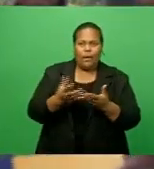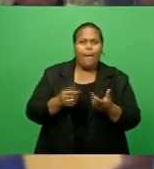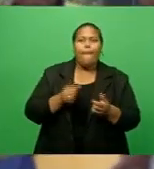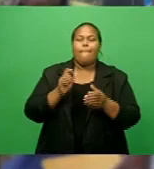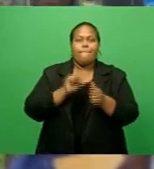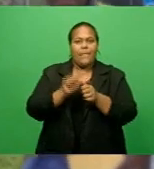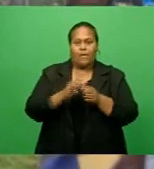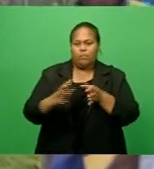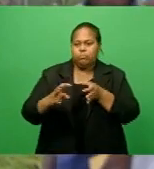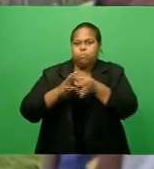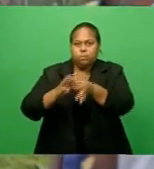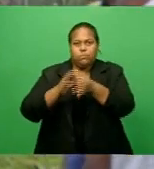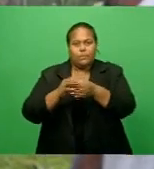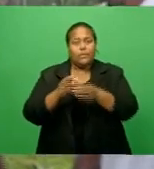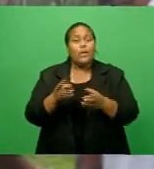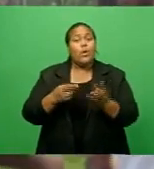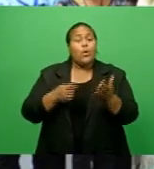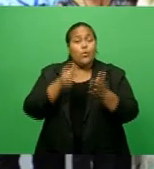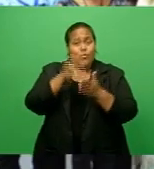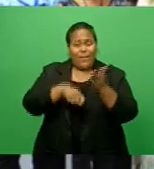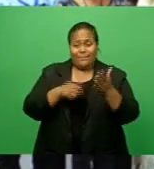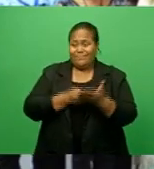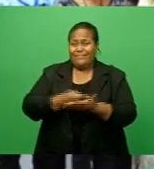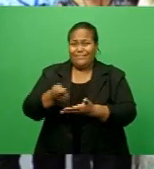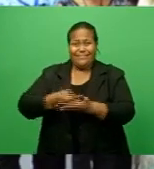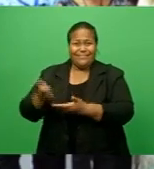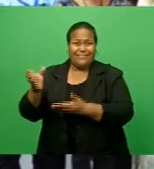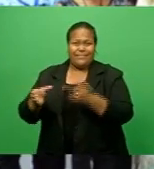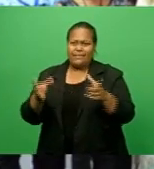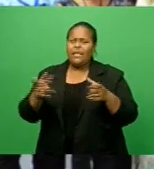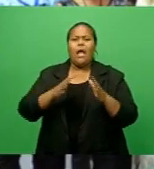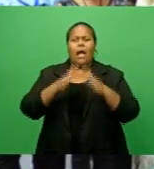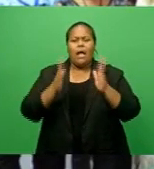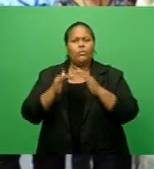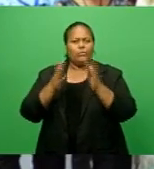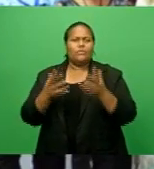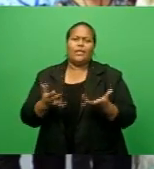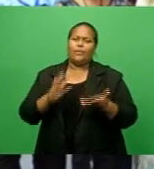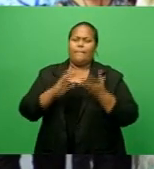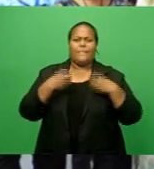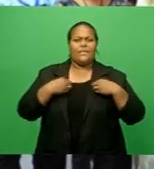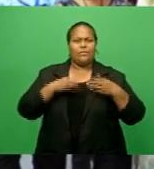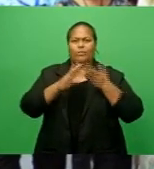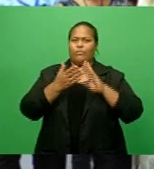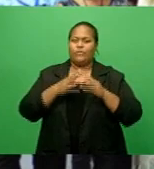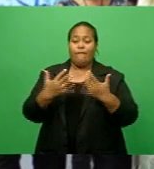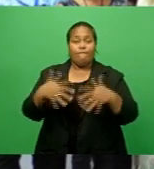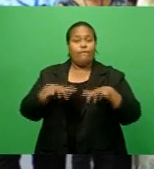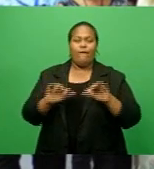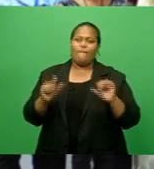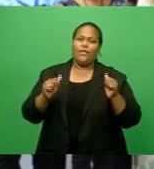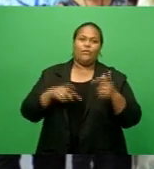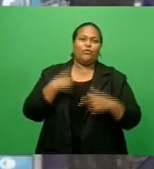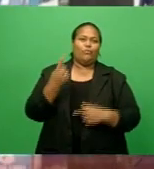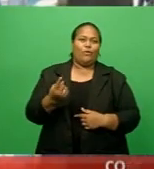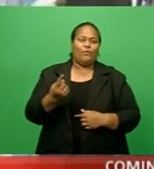the ratepayers, households and the business community. The forum ends tomorrow. Pranita Prakash, FBC